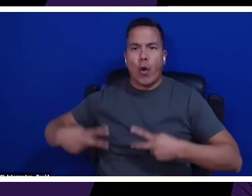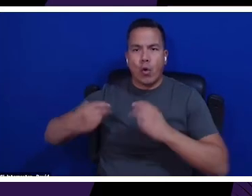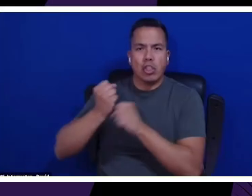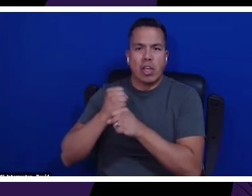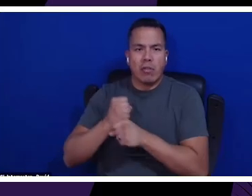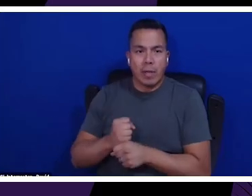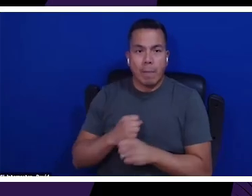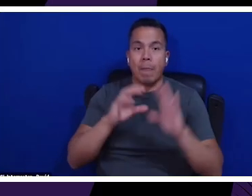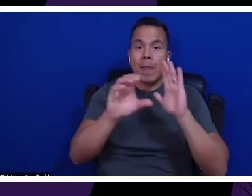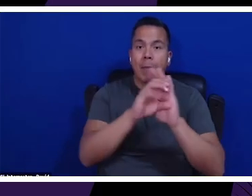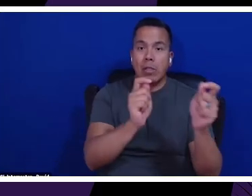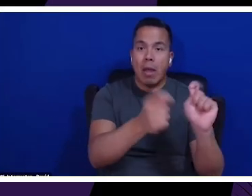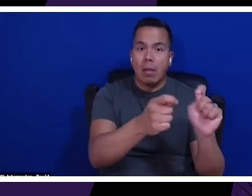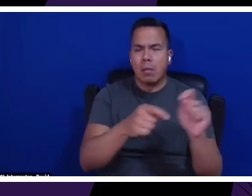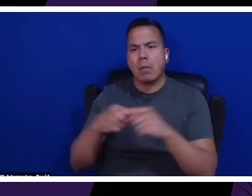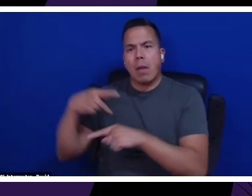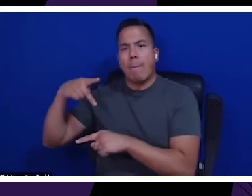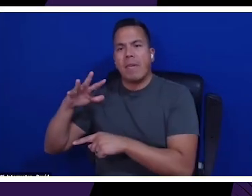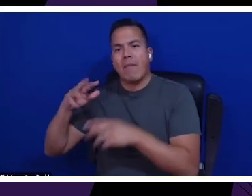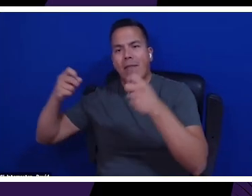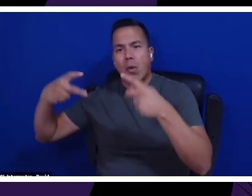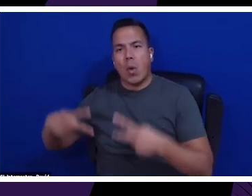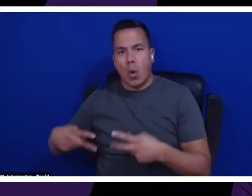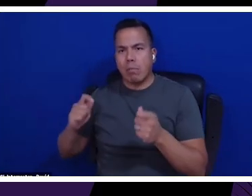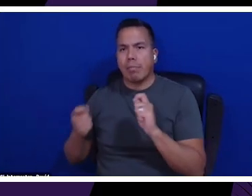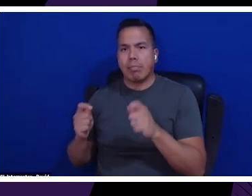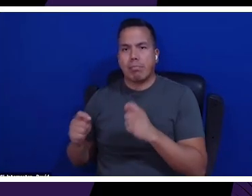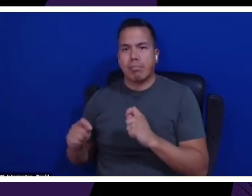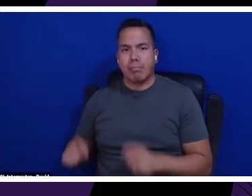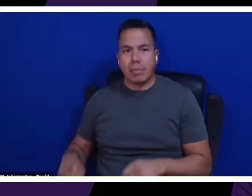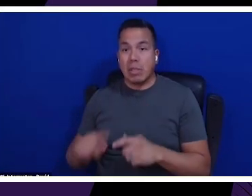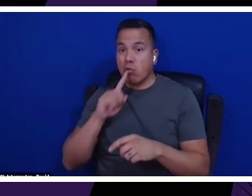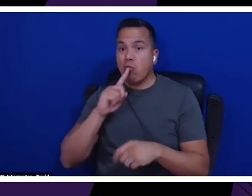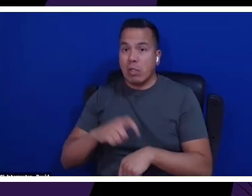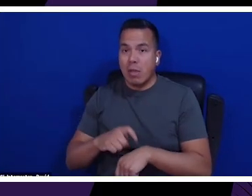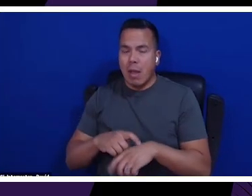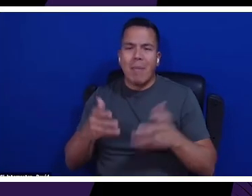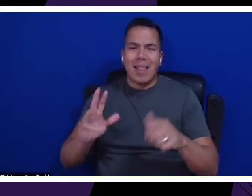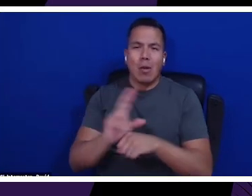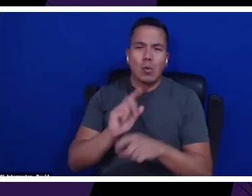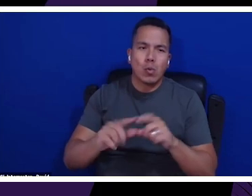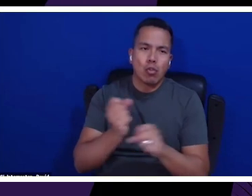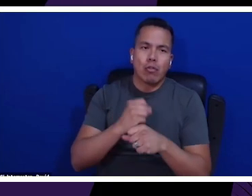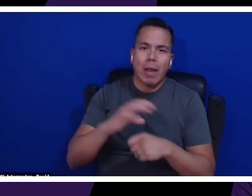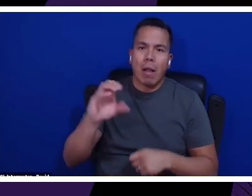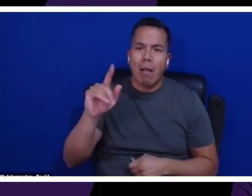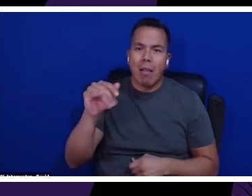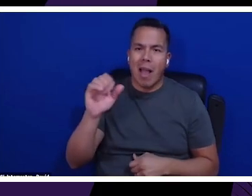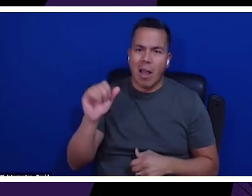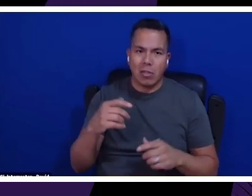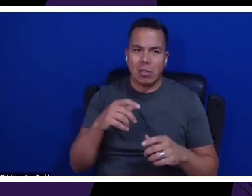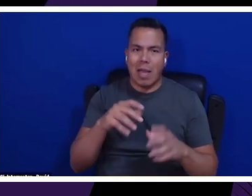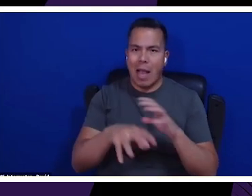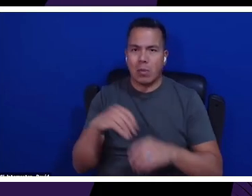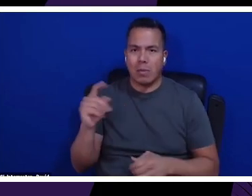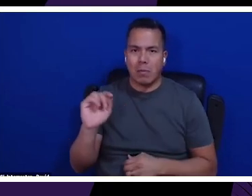or edited, the P5 code was generated in real time, allowing users to create their collages outside the tool.